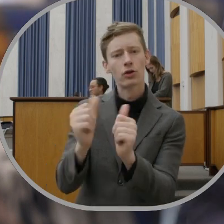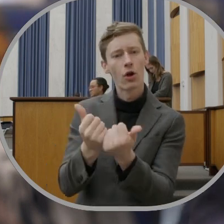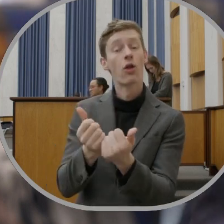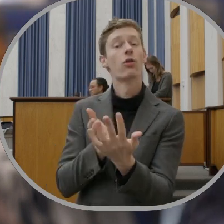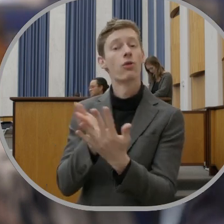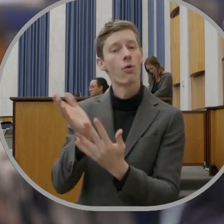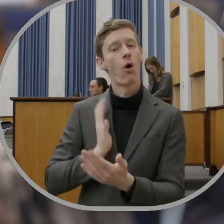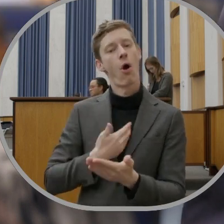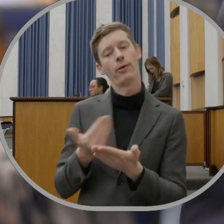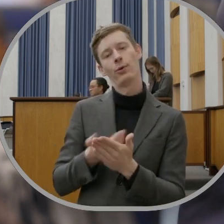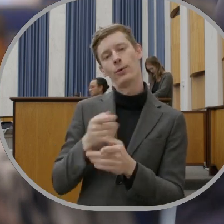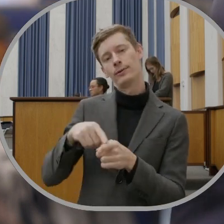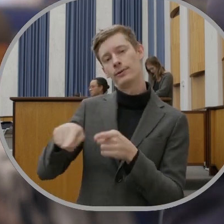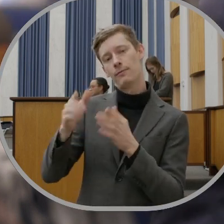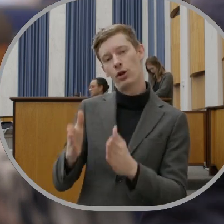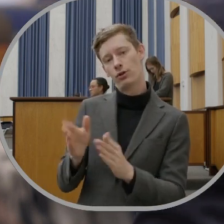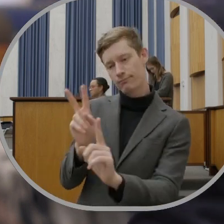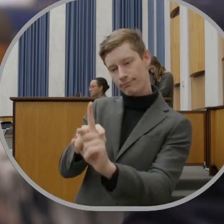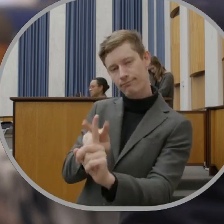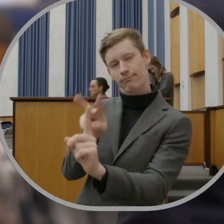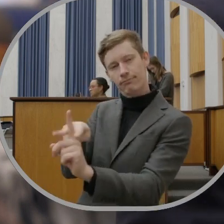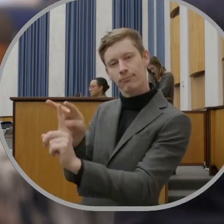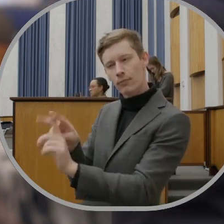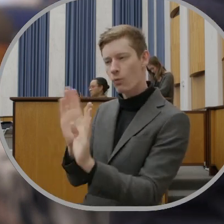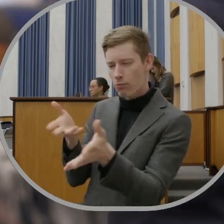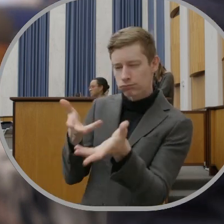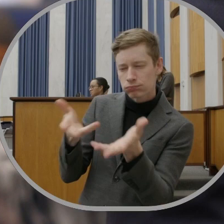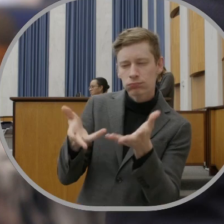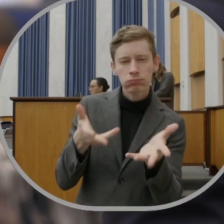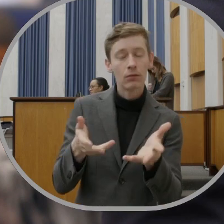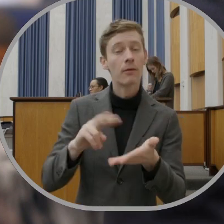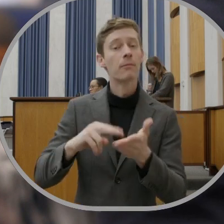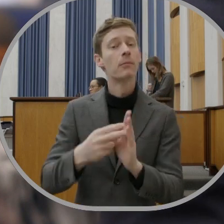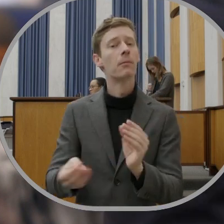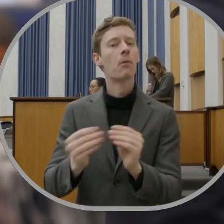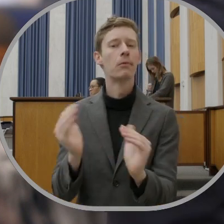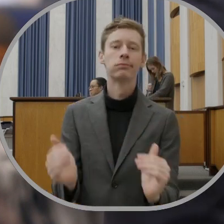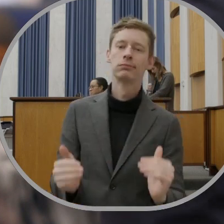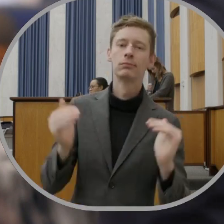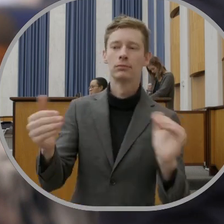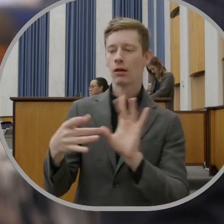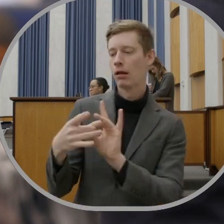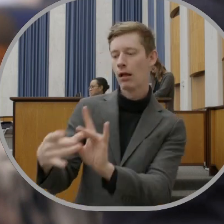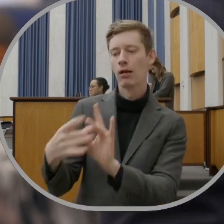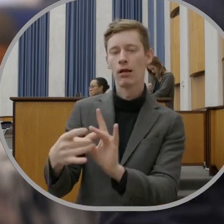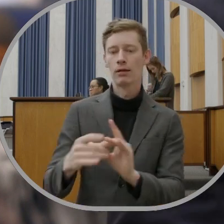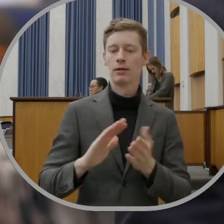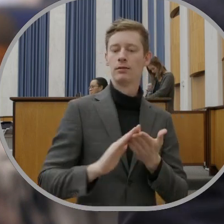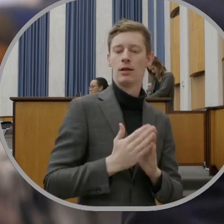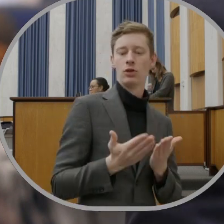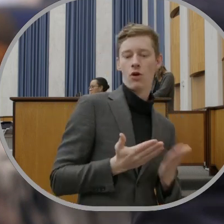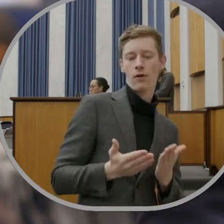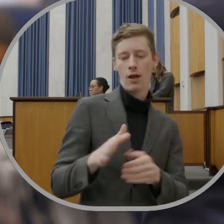neighborhood specialists. This division will provide an enhanced link between our community and city services. This will